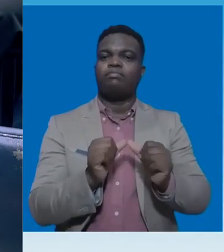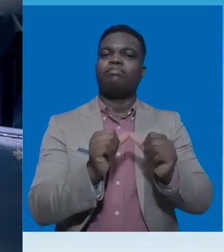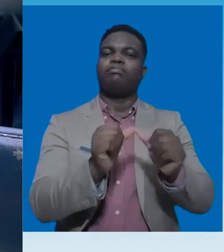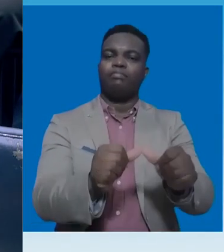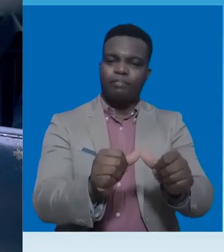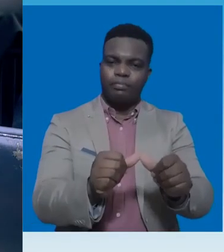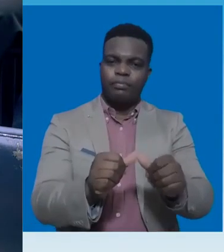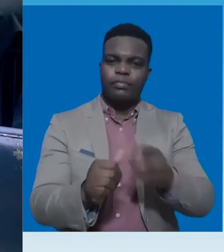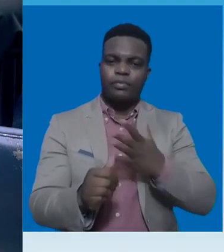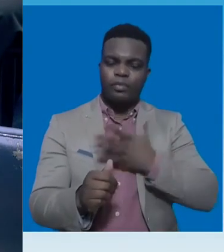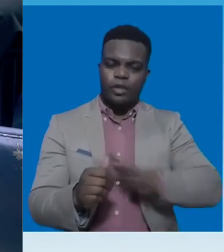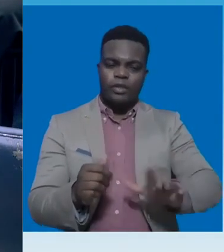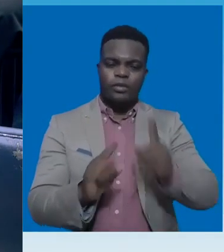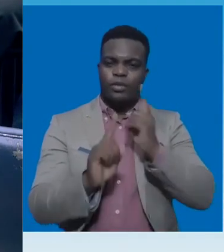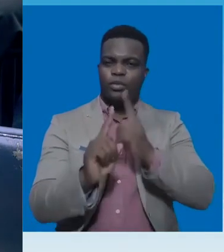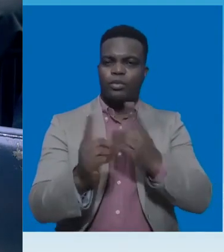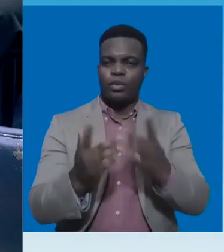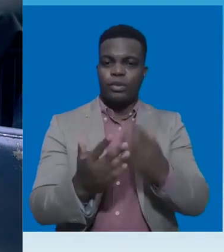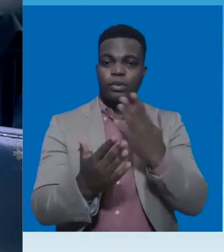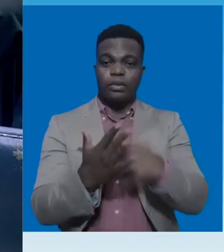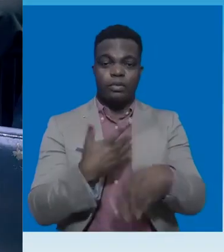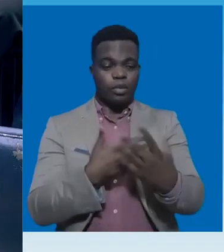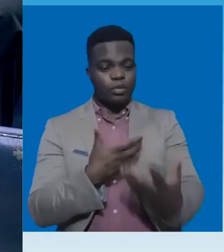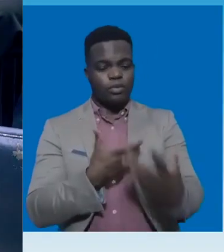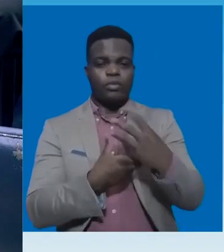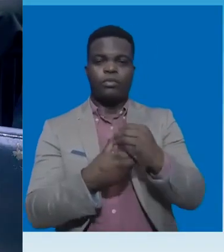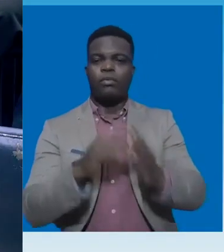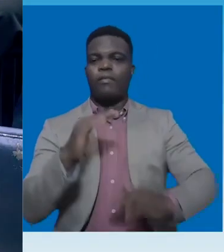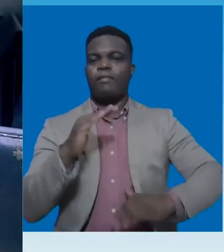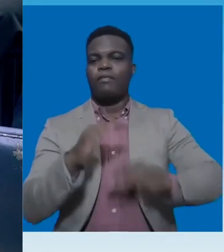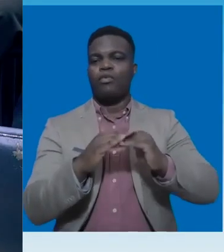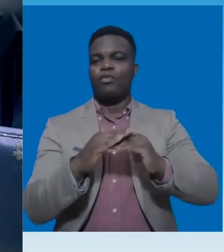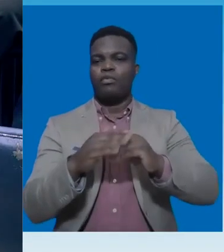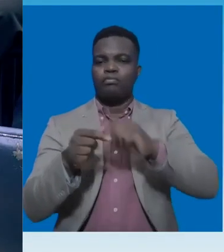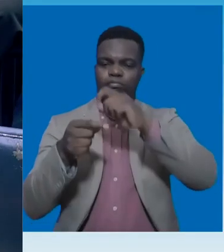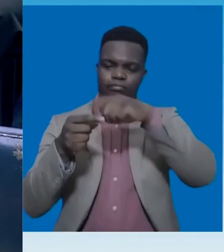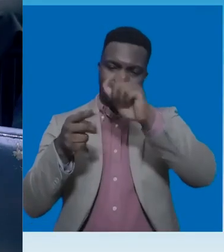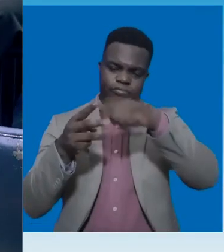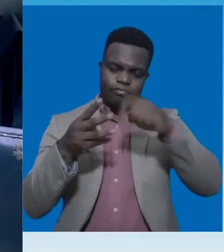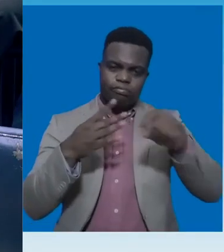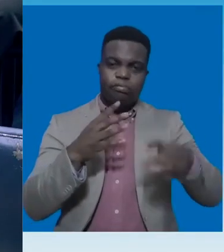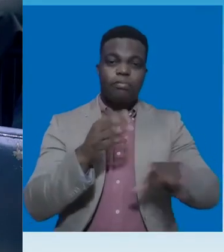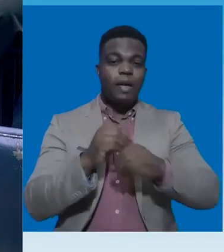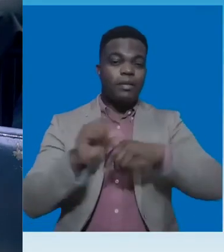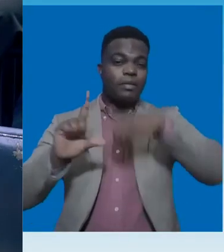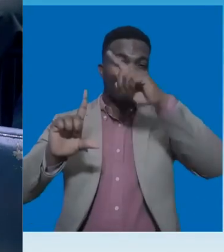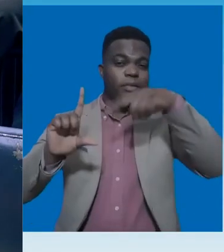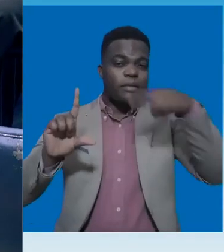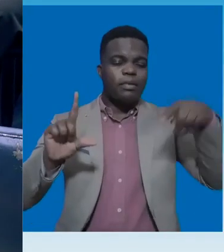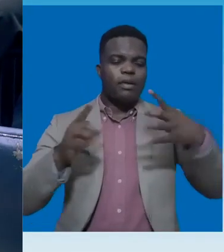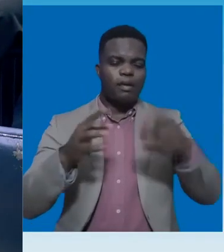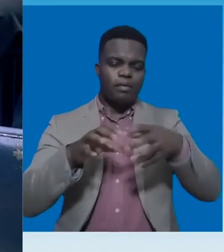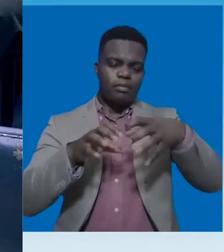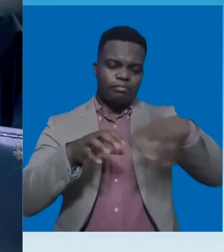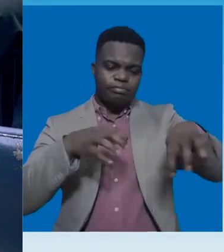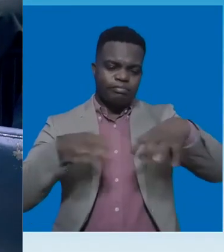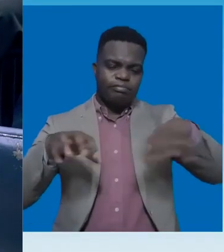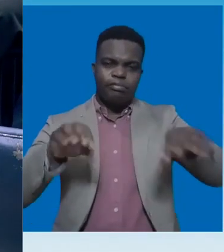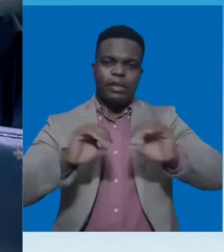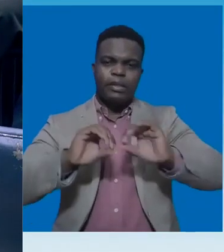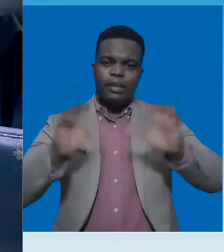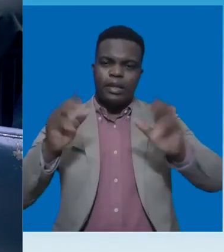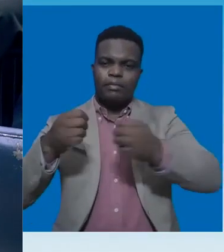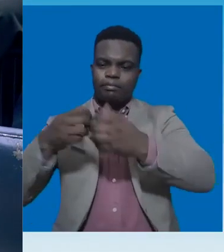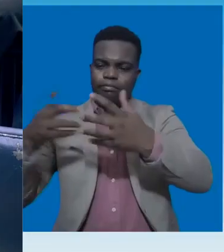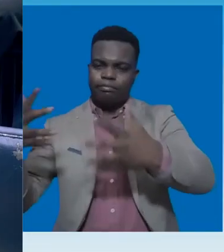specific indicators and disaggregated data. Dear colleagues, dear friends, we are all acutely aware of the